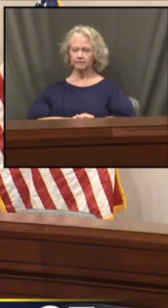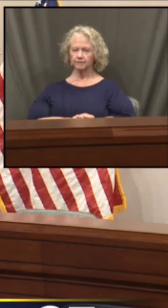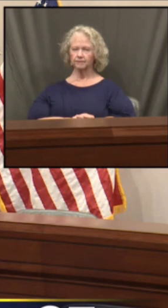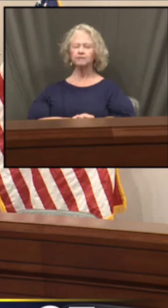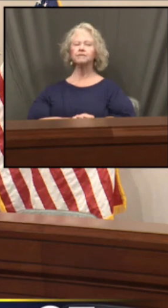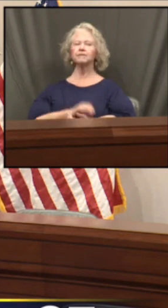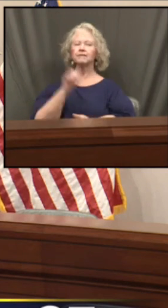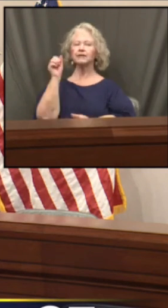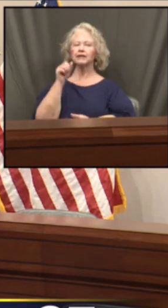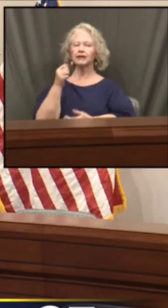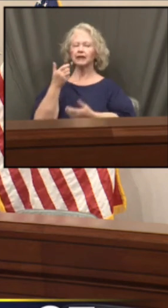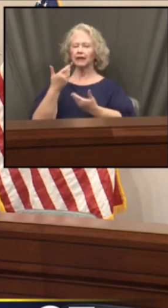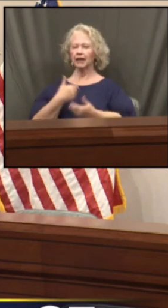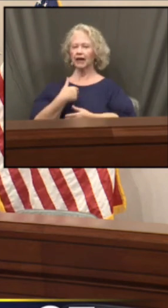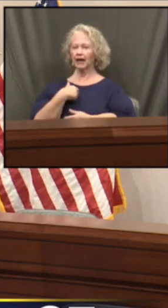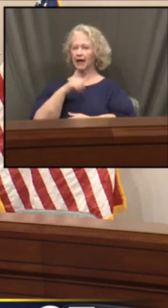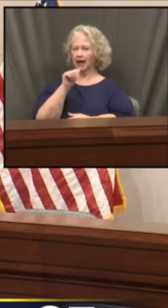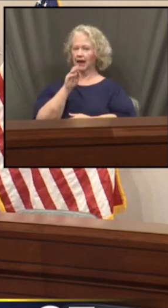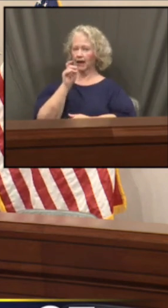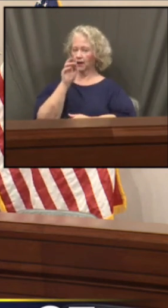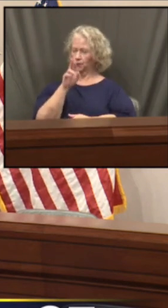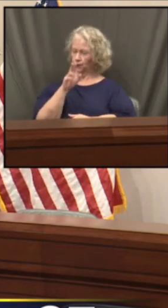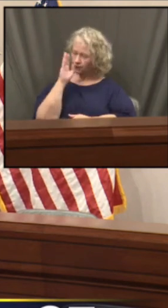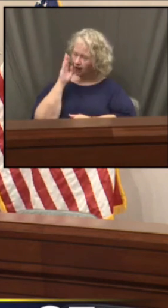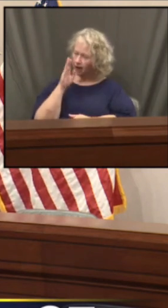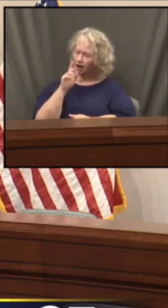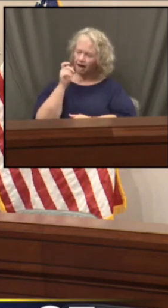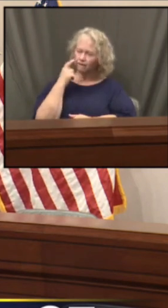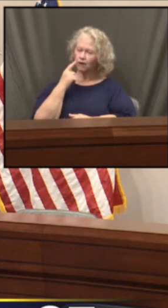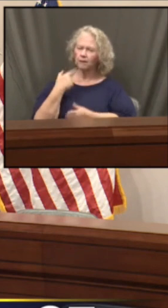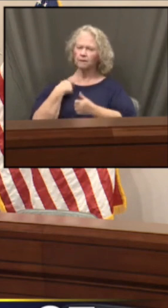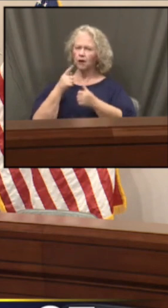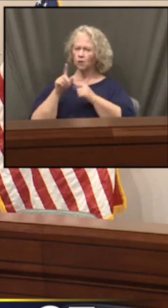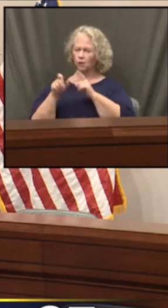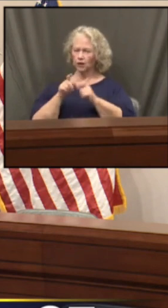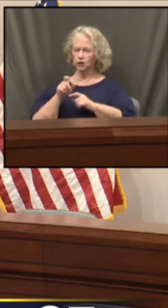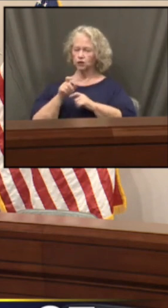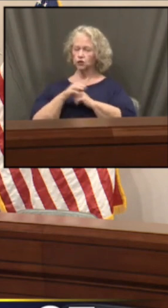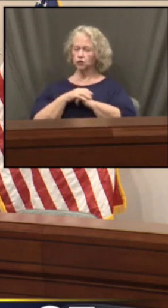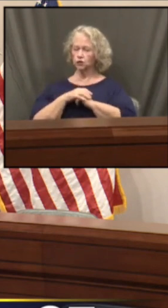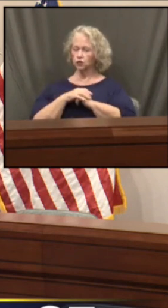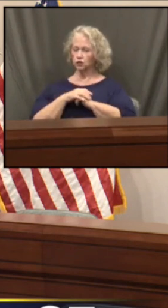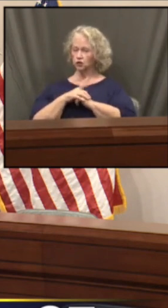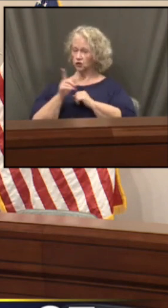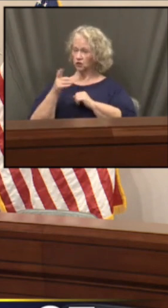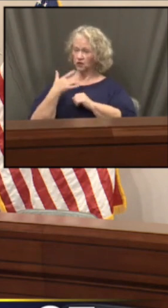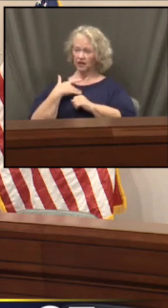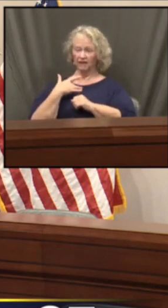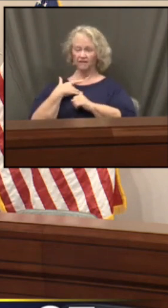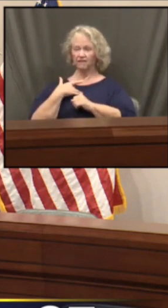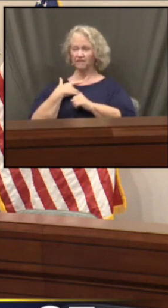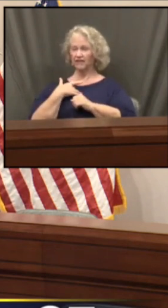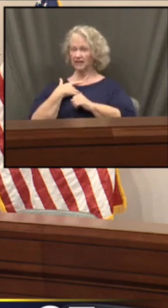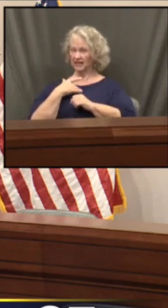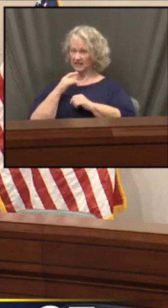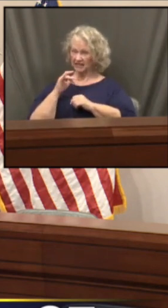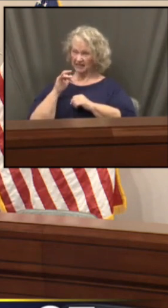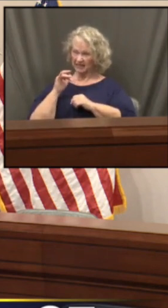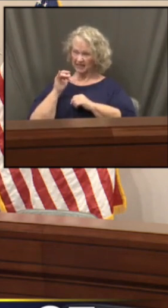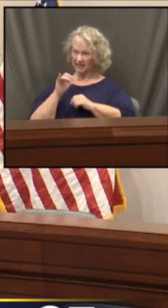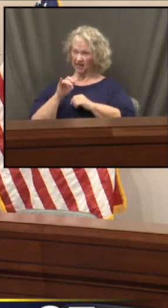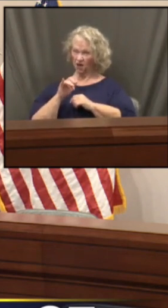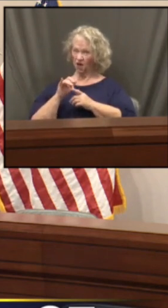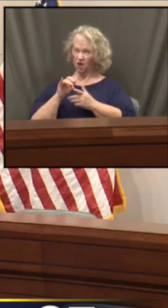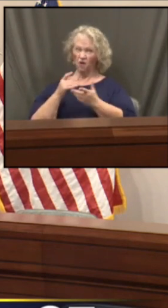Hi, yes, it's Amber Diaz with Channel 8. Hi, Governor. Quick question for you. Do you still believe that a statewide indoor mask mandate isn't